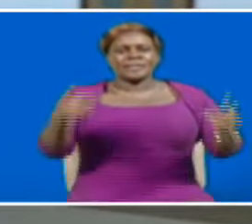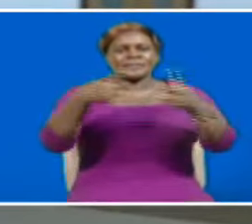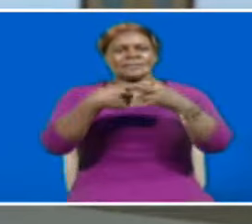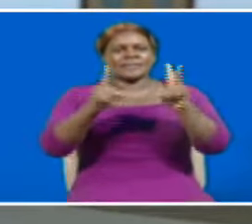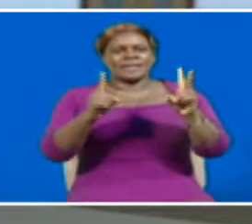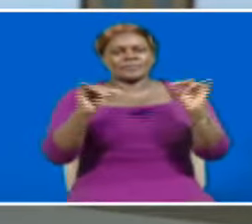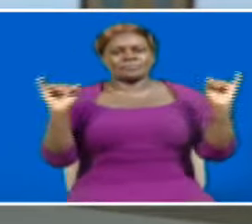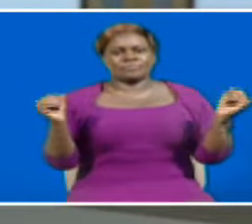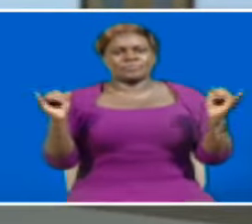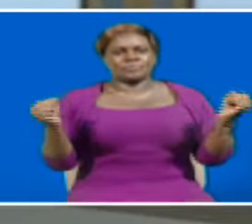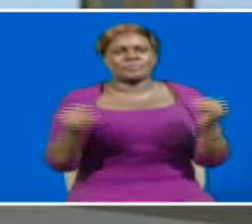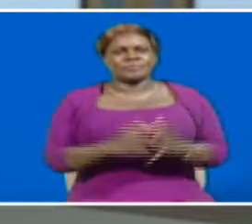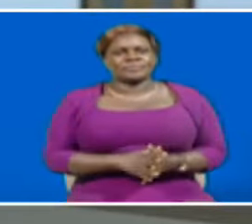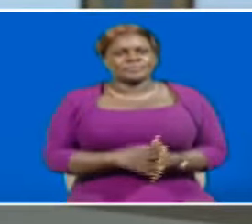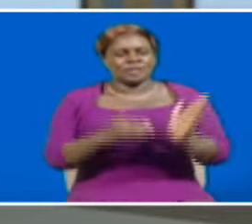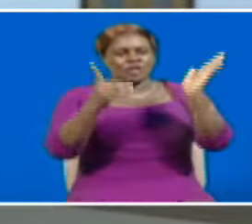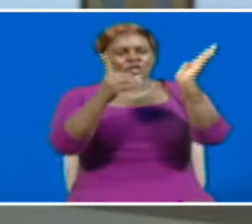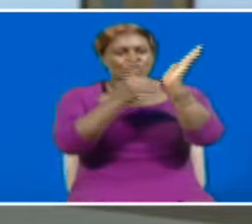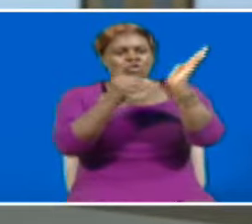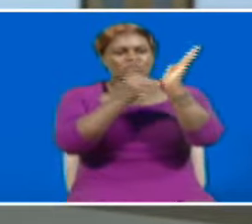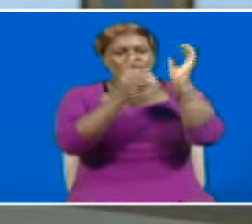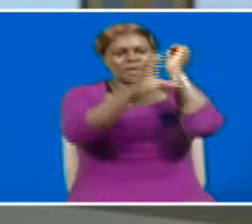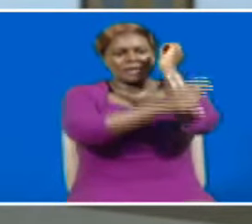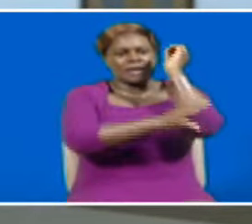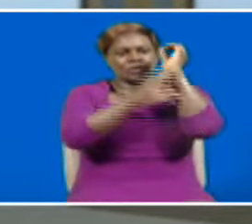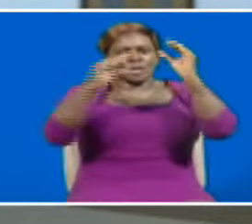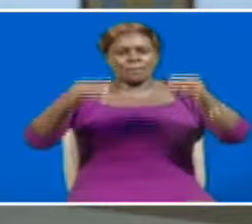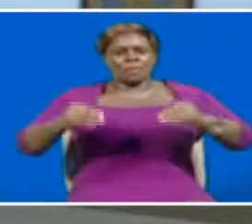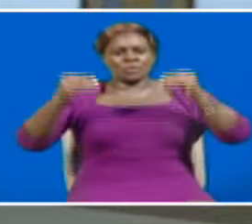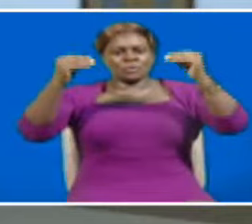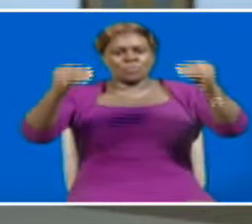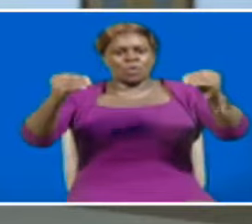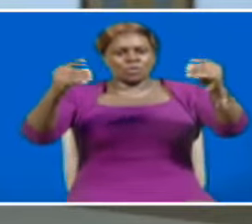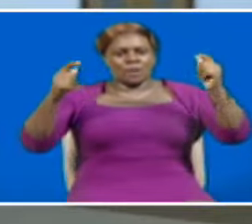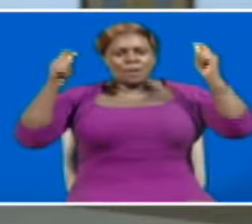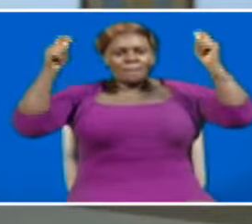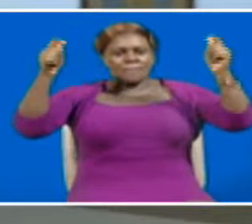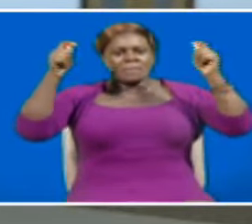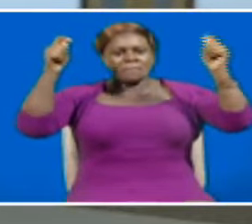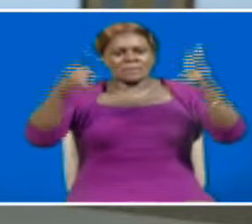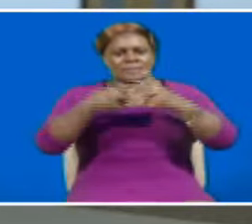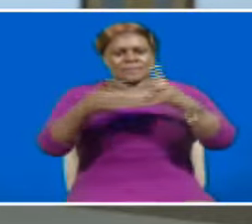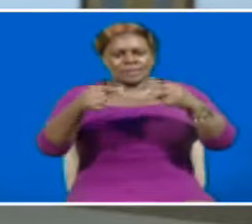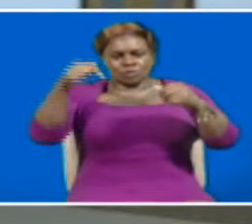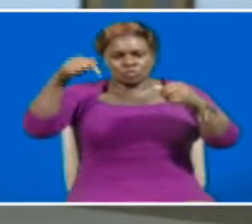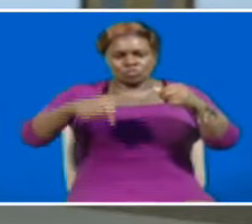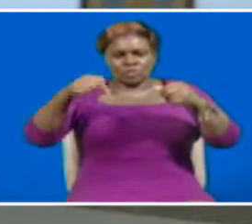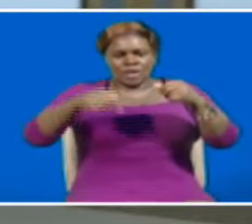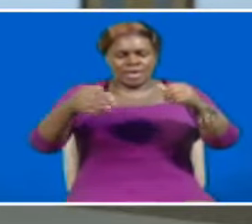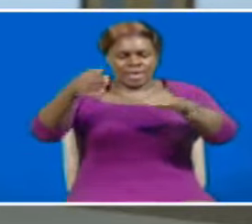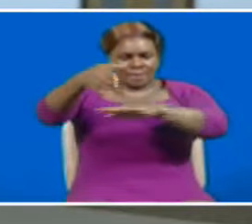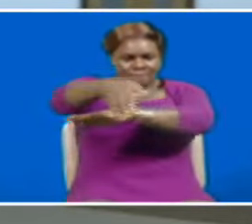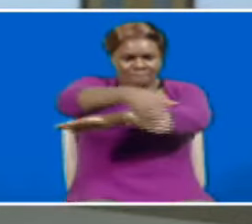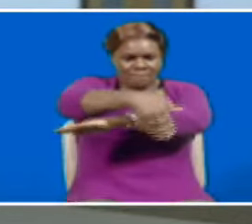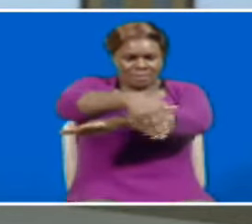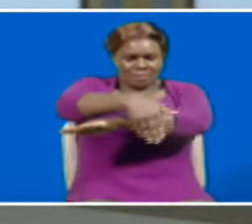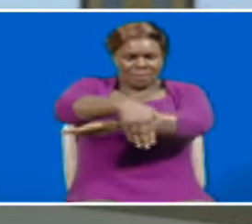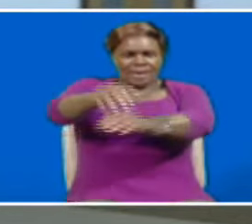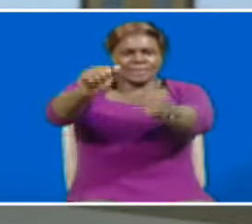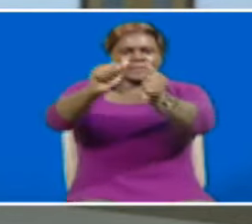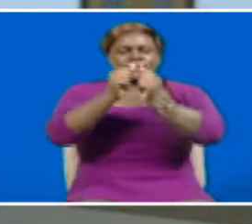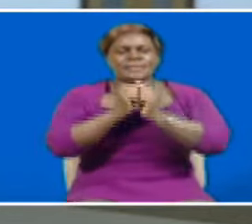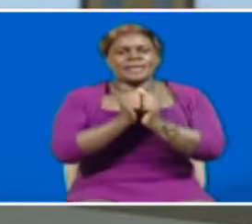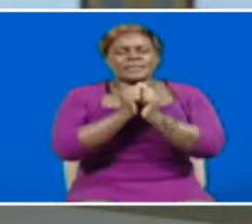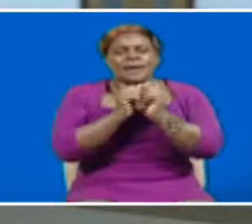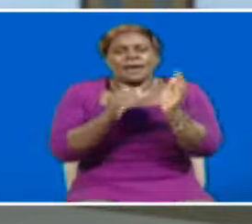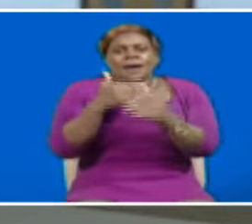you informed. Now, doctors in the country have postponed the strike that was supposed to start on Sunday night, March 10th.